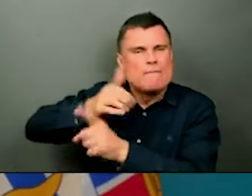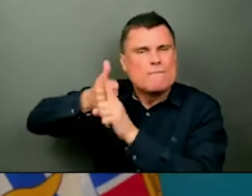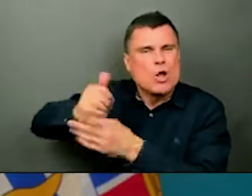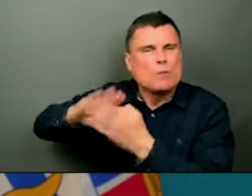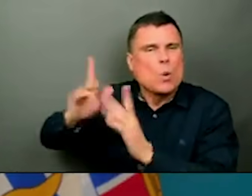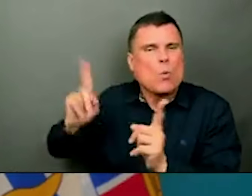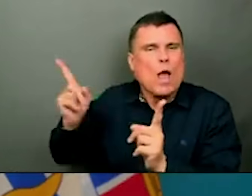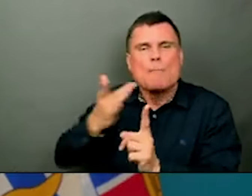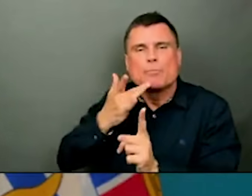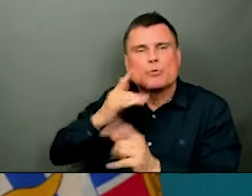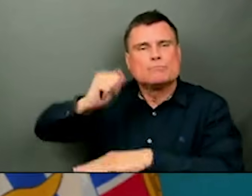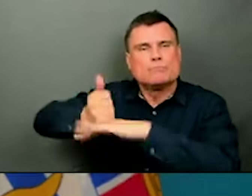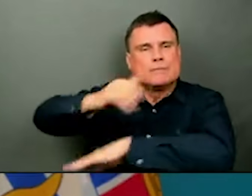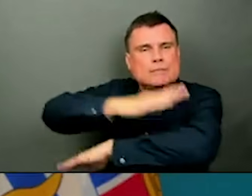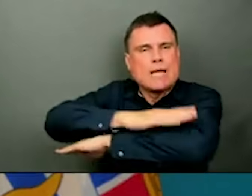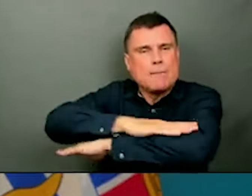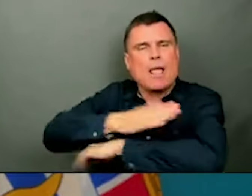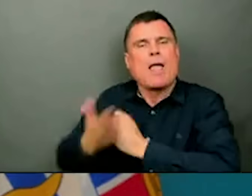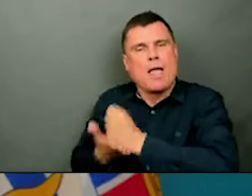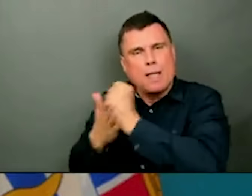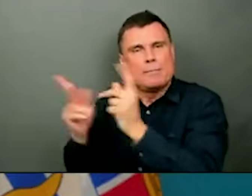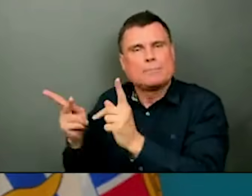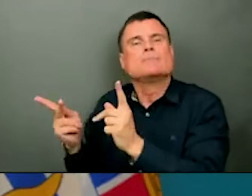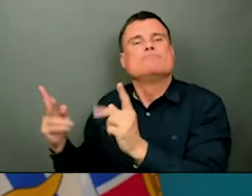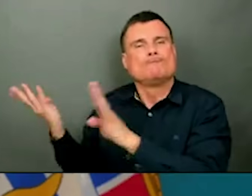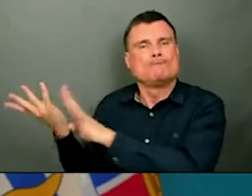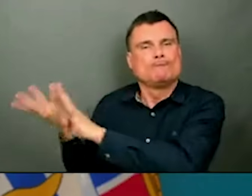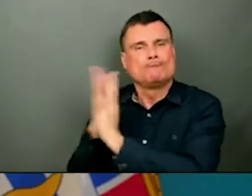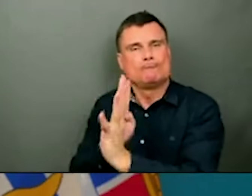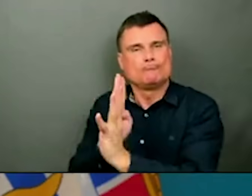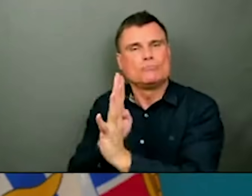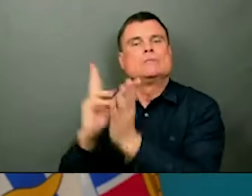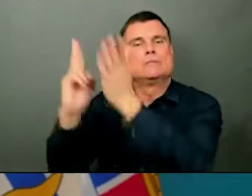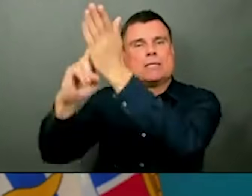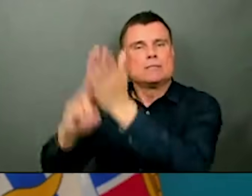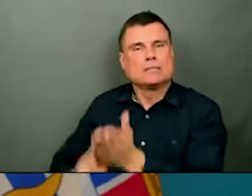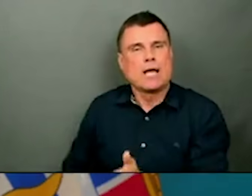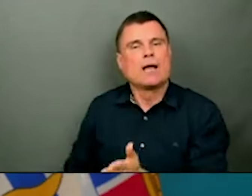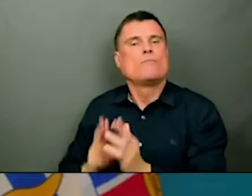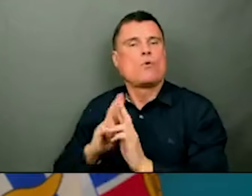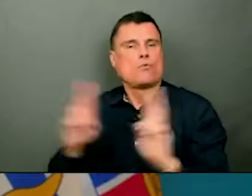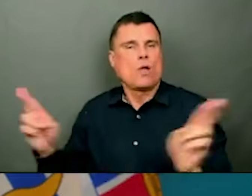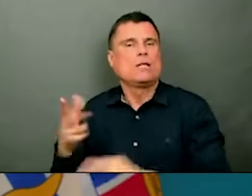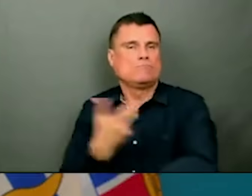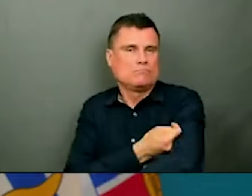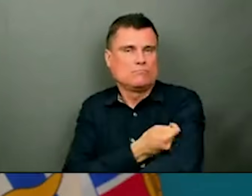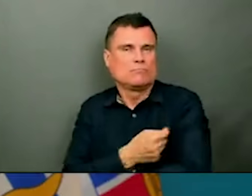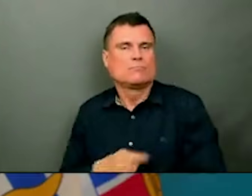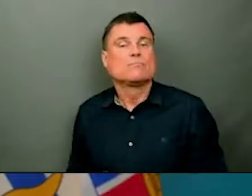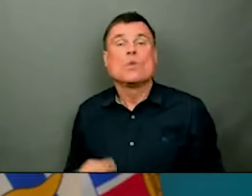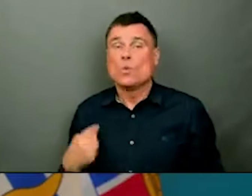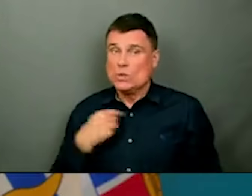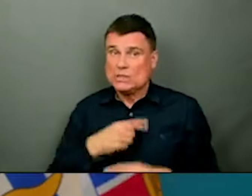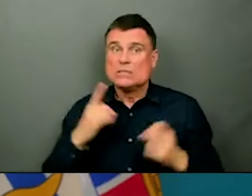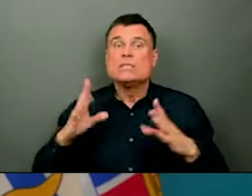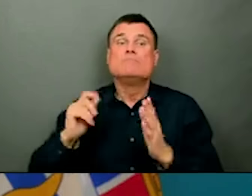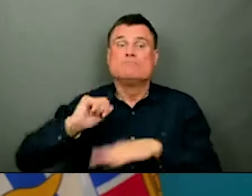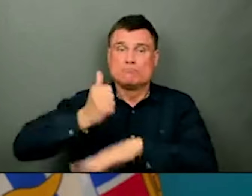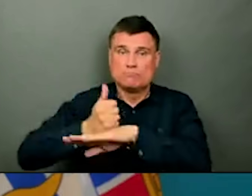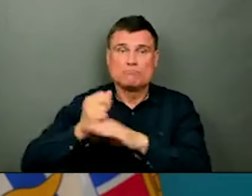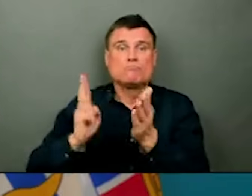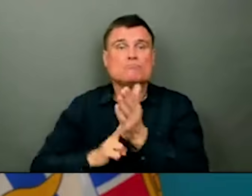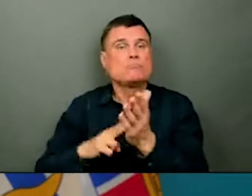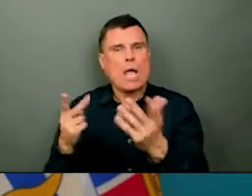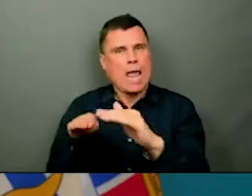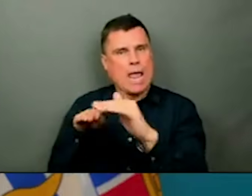and community partners throughout this, and one of the areas that we've focused on is registering and increasing accessibility for vaccines